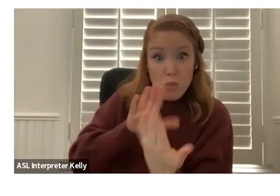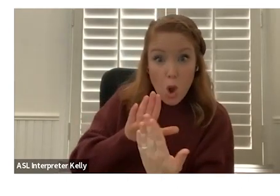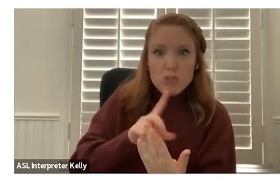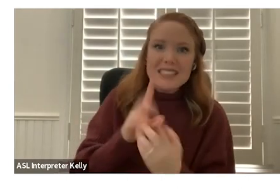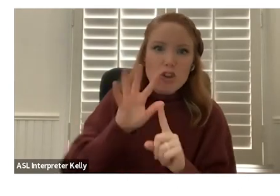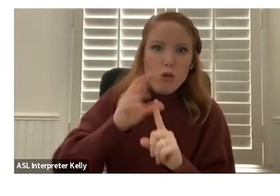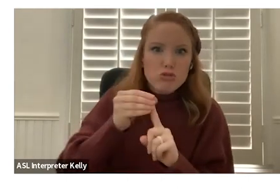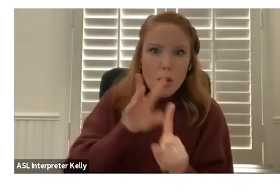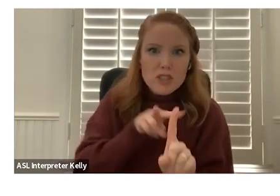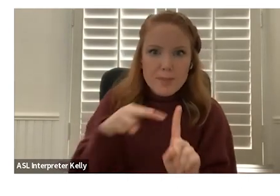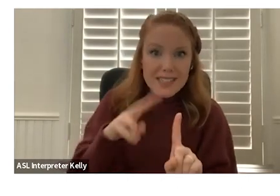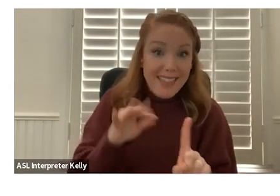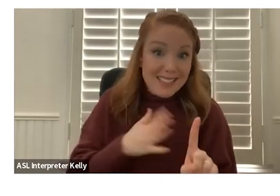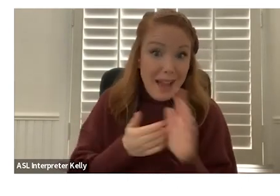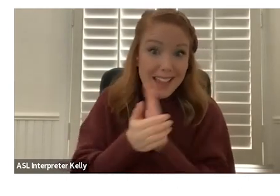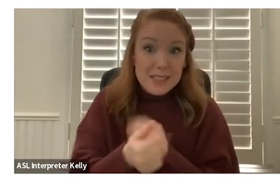combating bad design with products